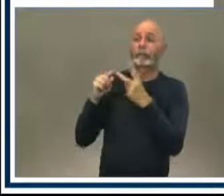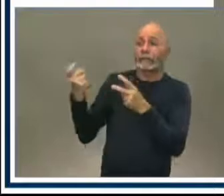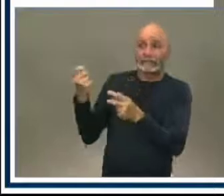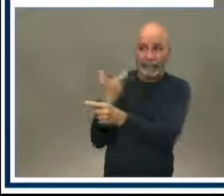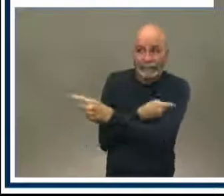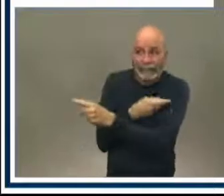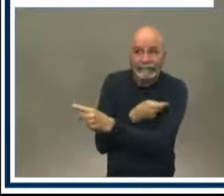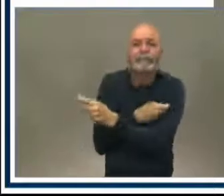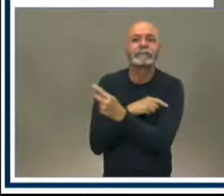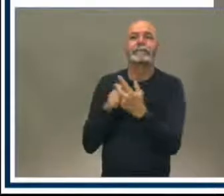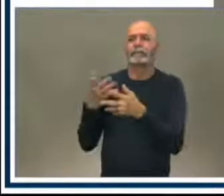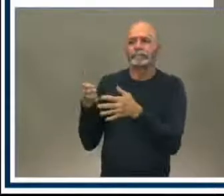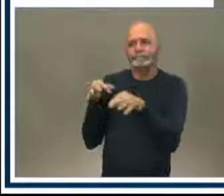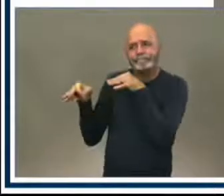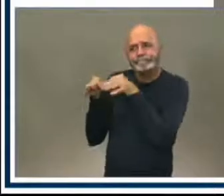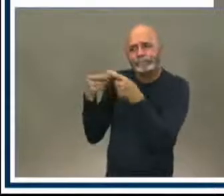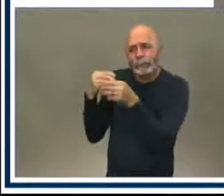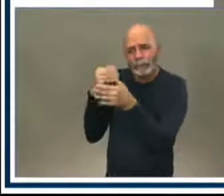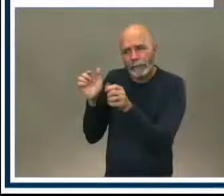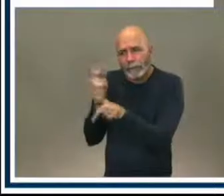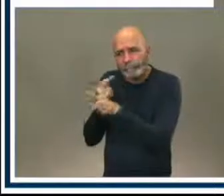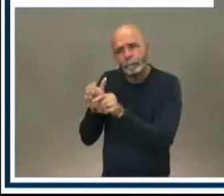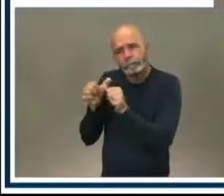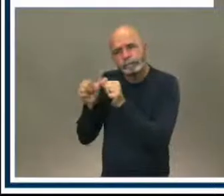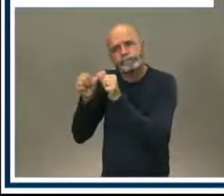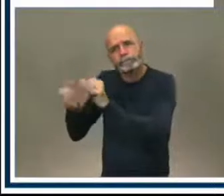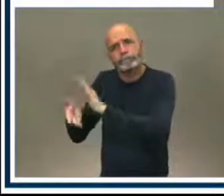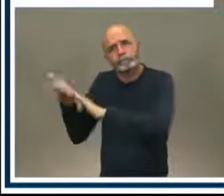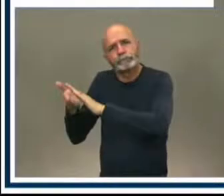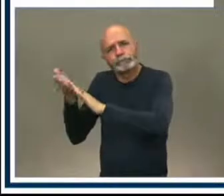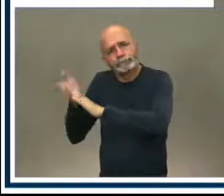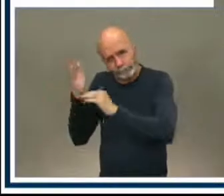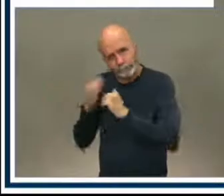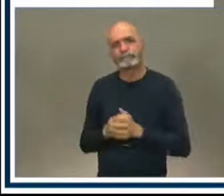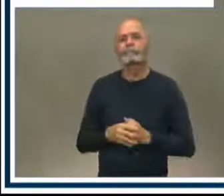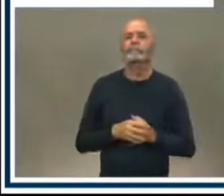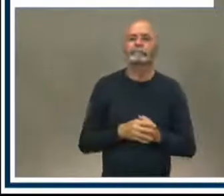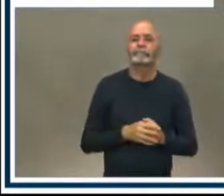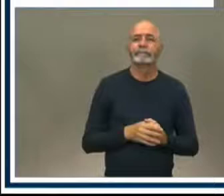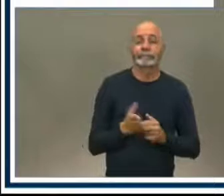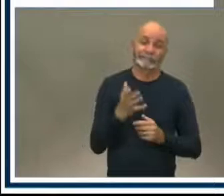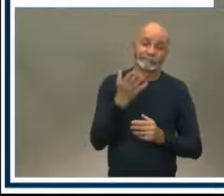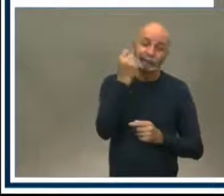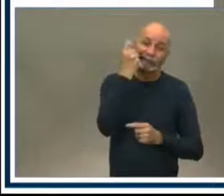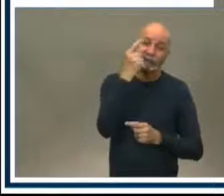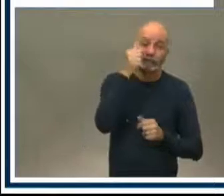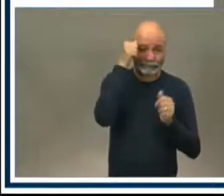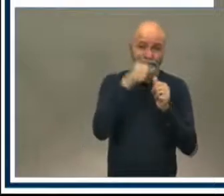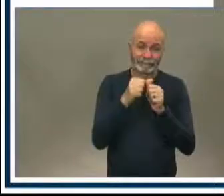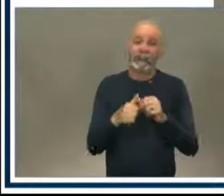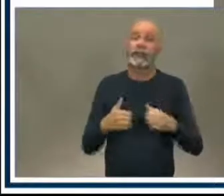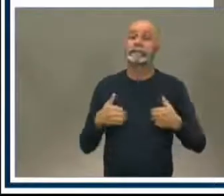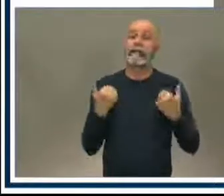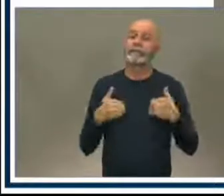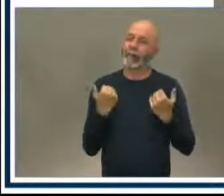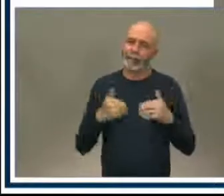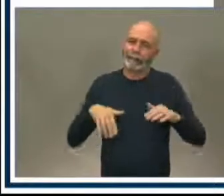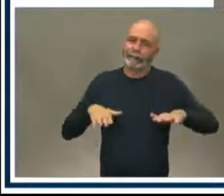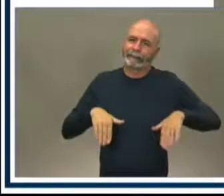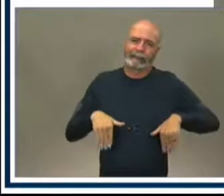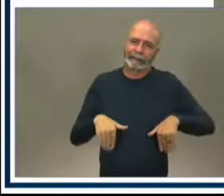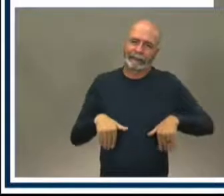as appropriate. But again, most of the majority of cases here are not yet eligible for vaccination. So the